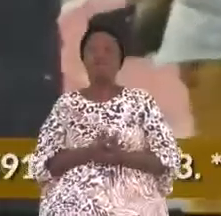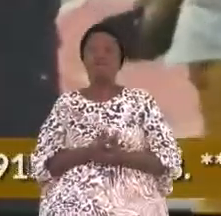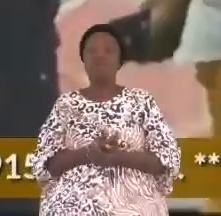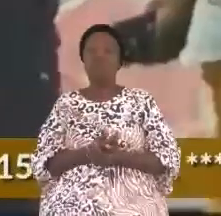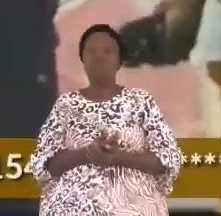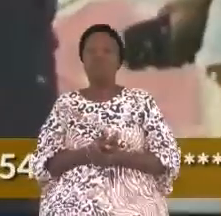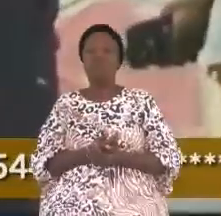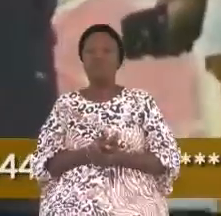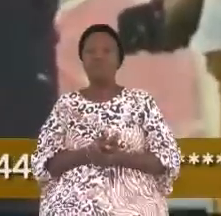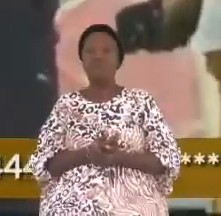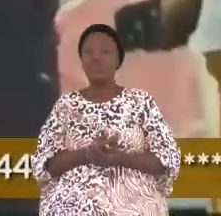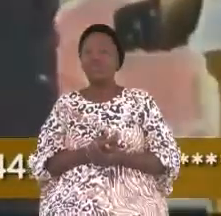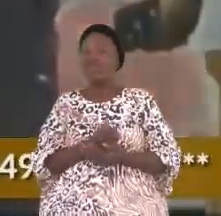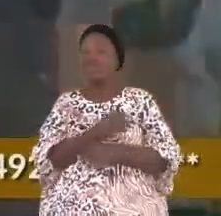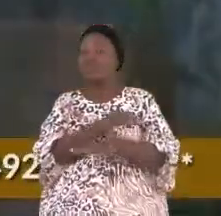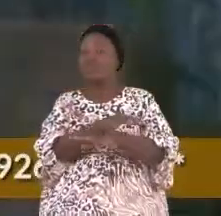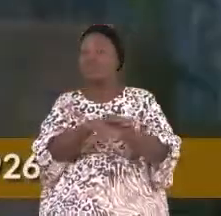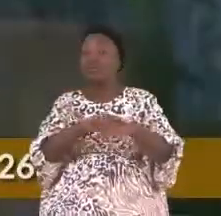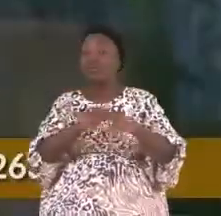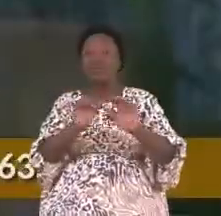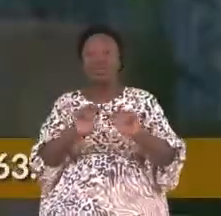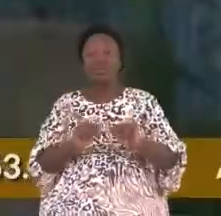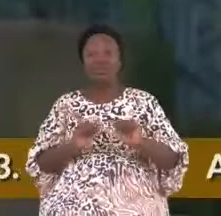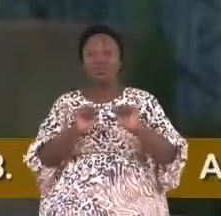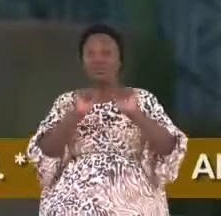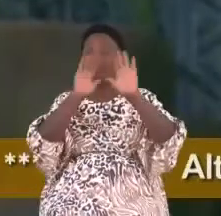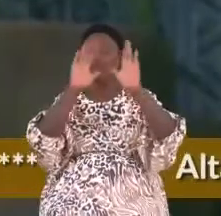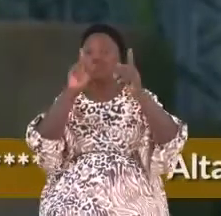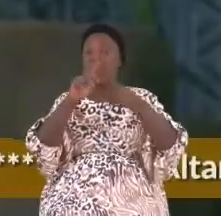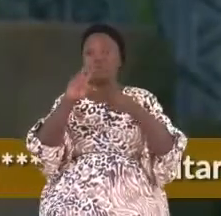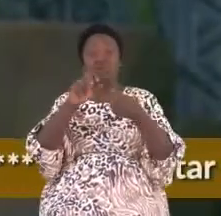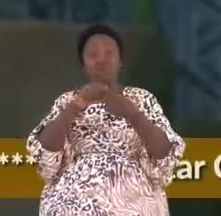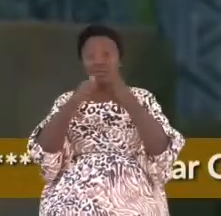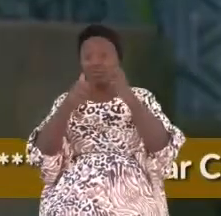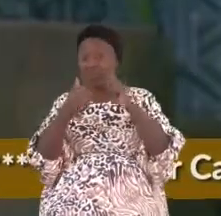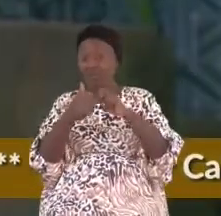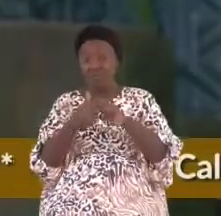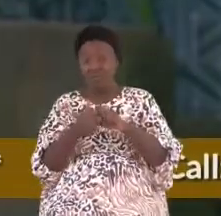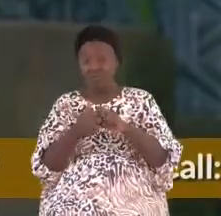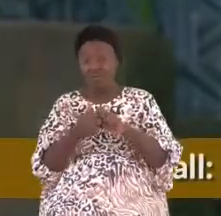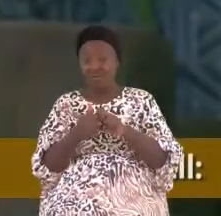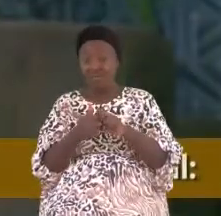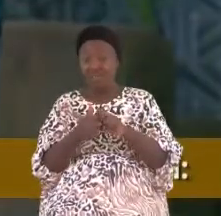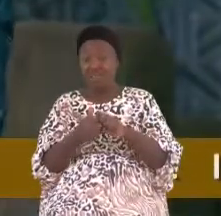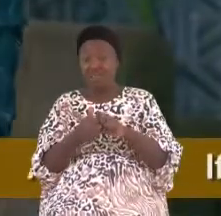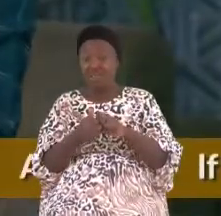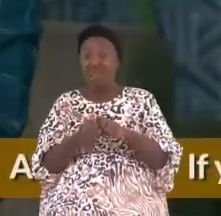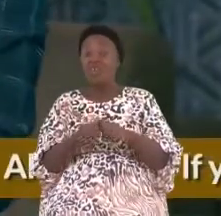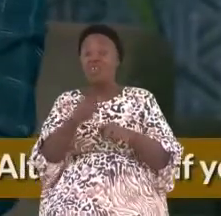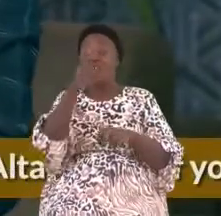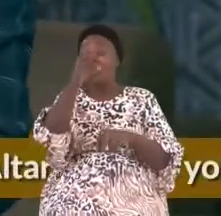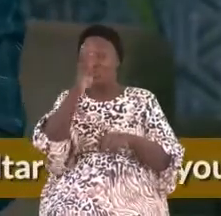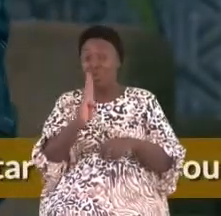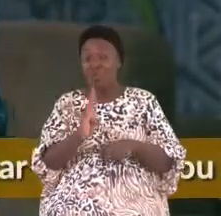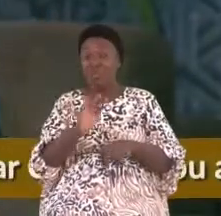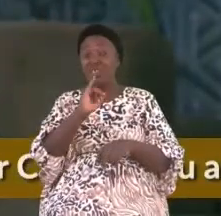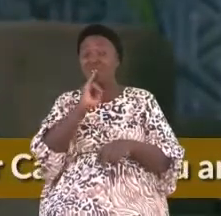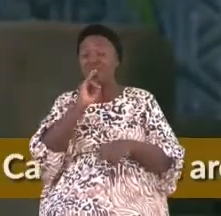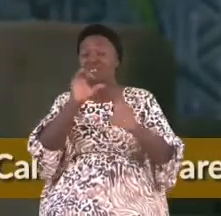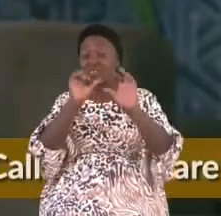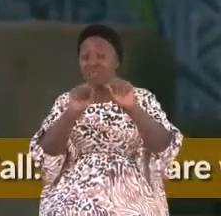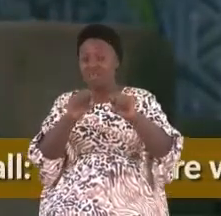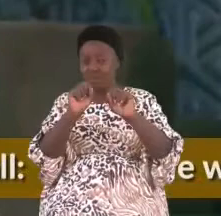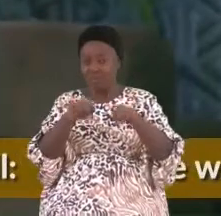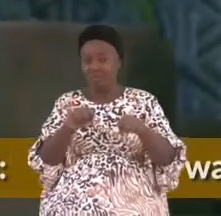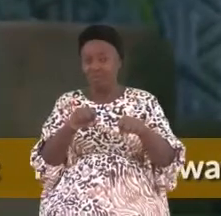let's be fast when the form is submitted to you kindly check it and see it is properly